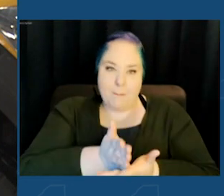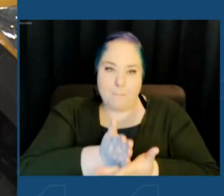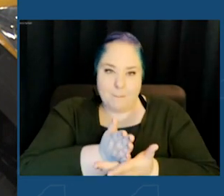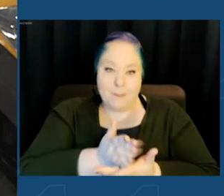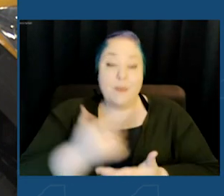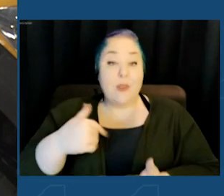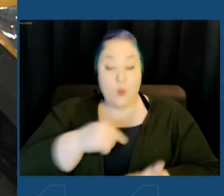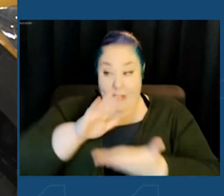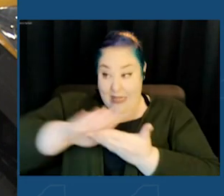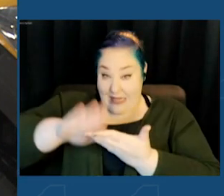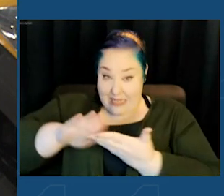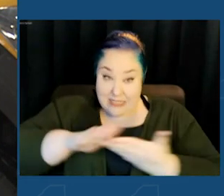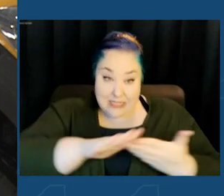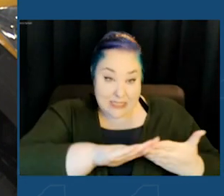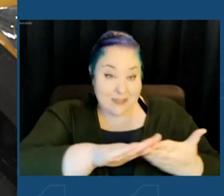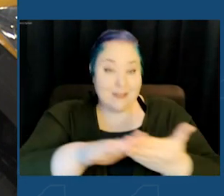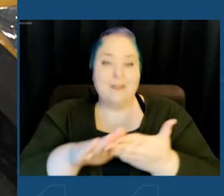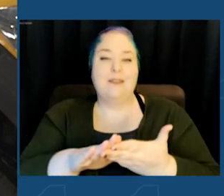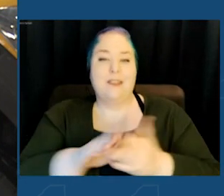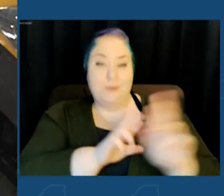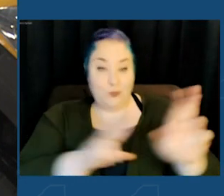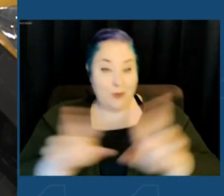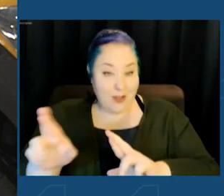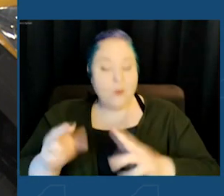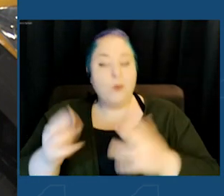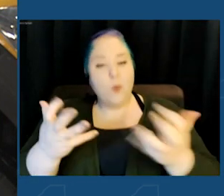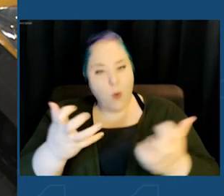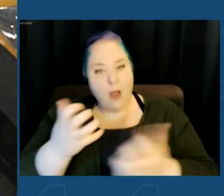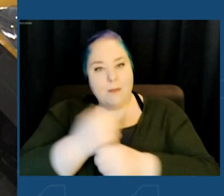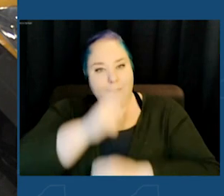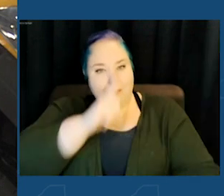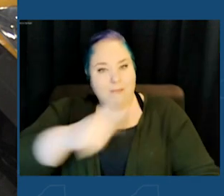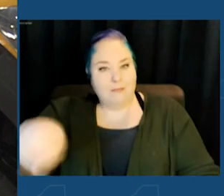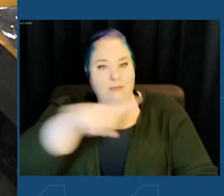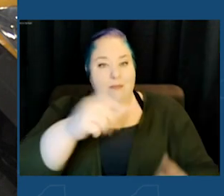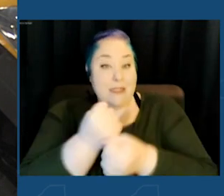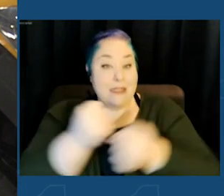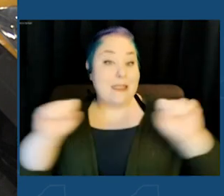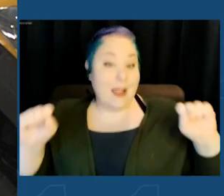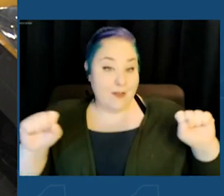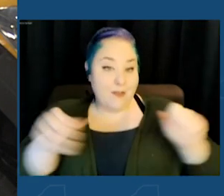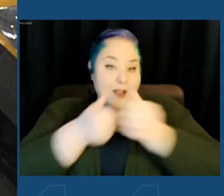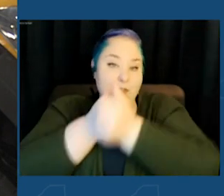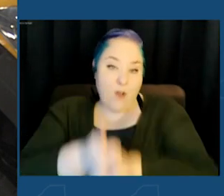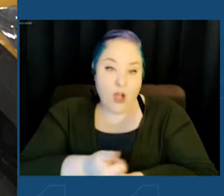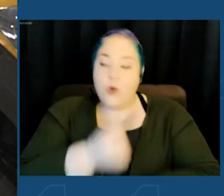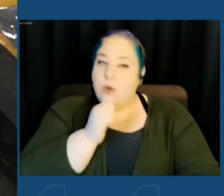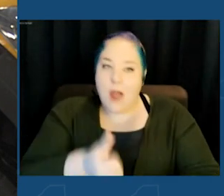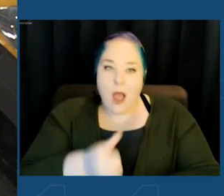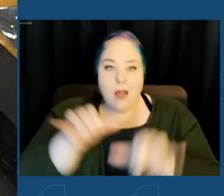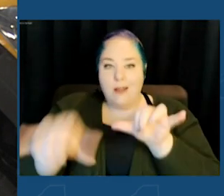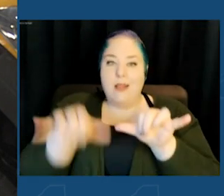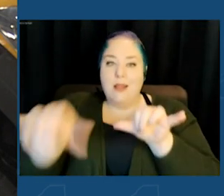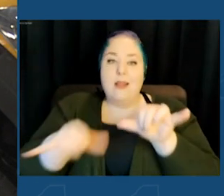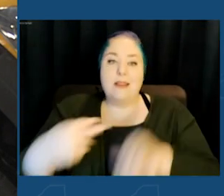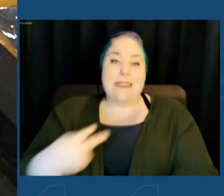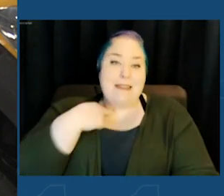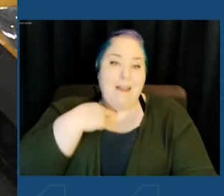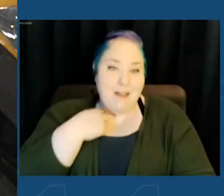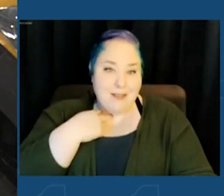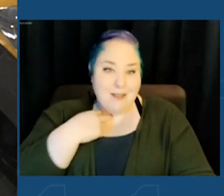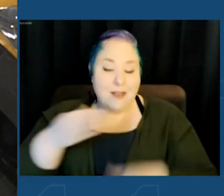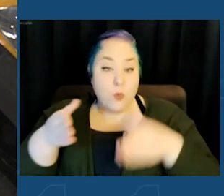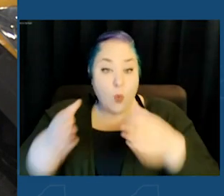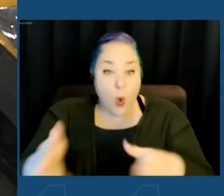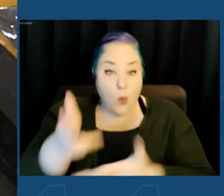heading to the next we want to make sure that everyone is safe that they heated our warnings and we're not stranded on Rose uh did not have a a